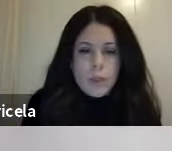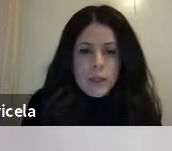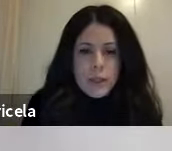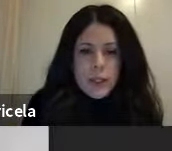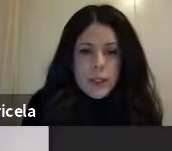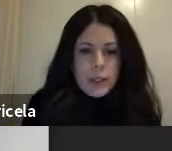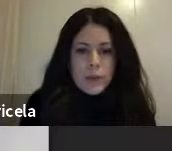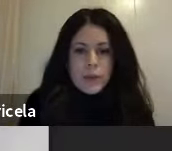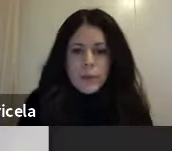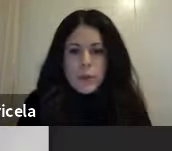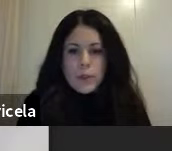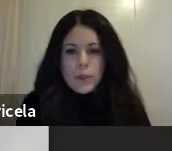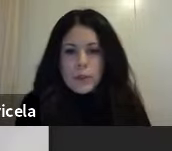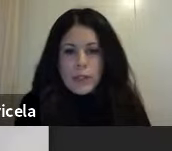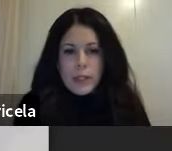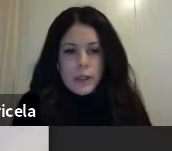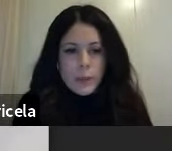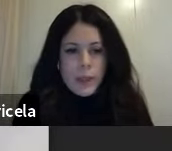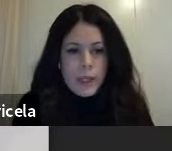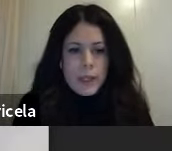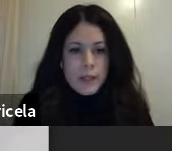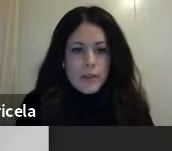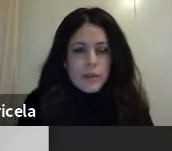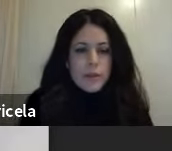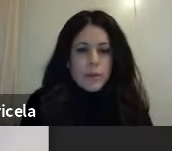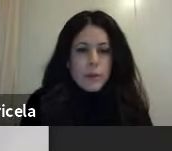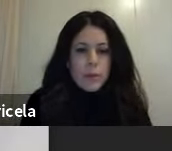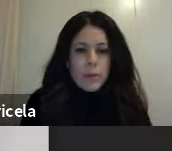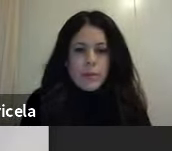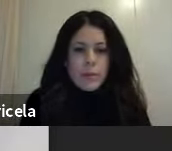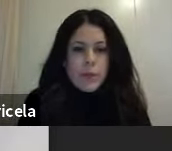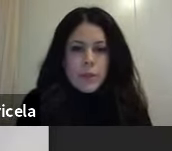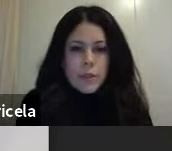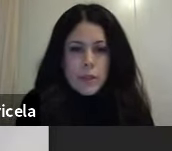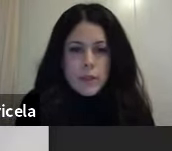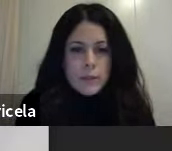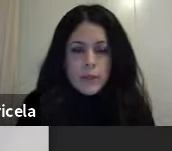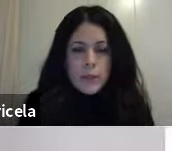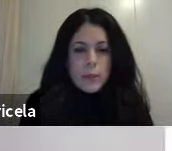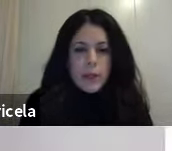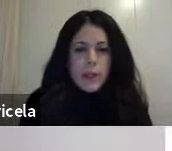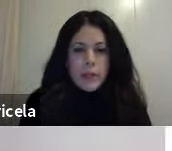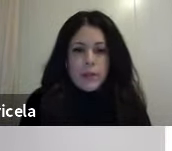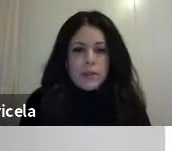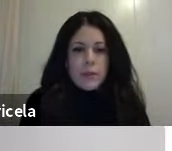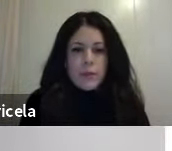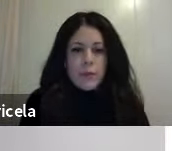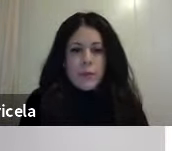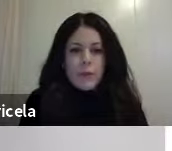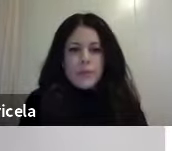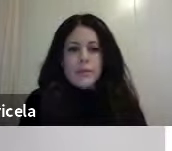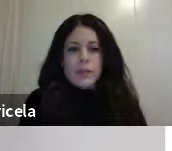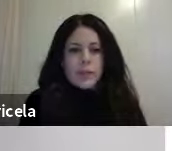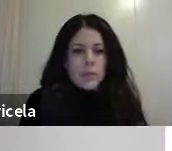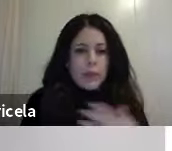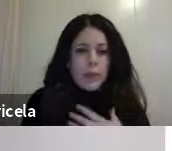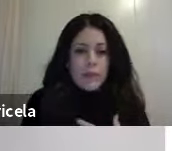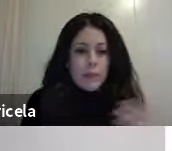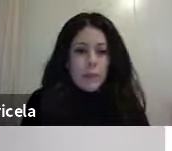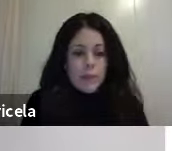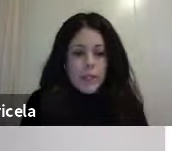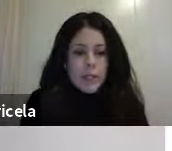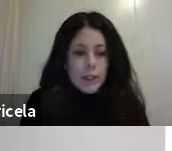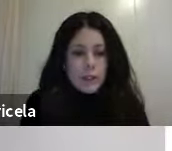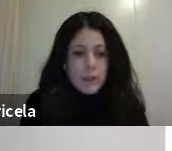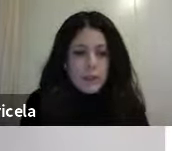And just wanted to highlight also one note that we added to the script was the mention of, it's not just